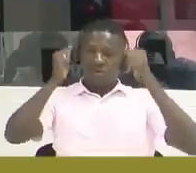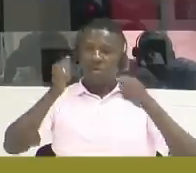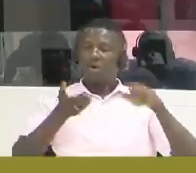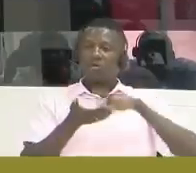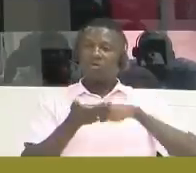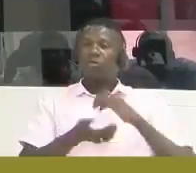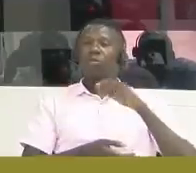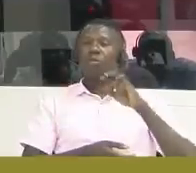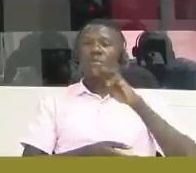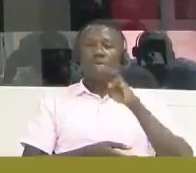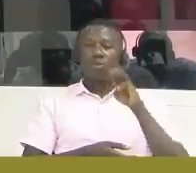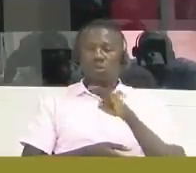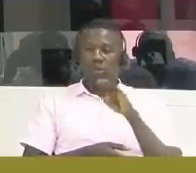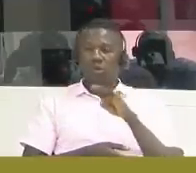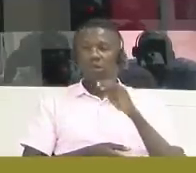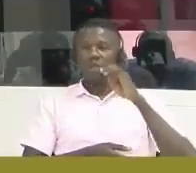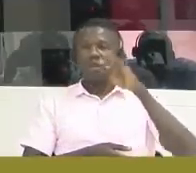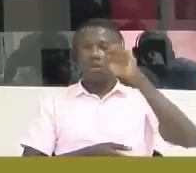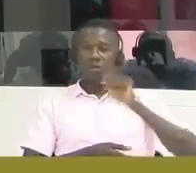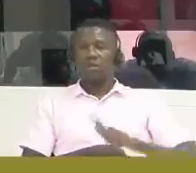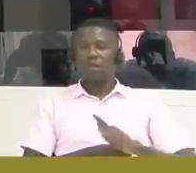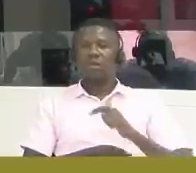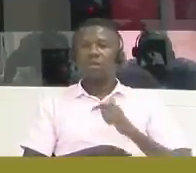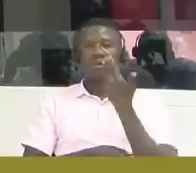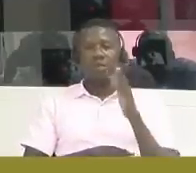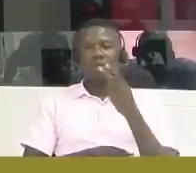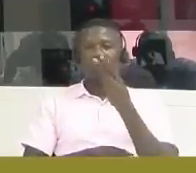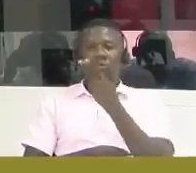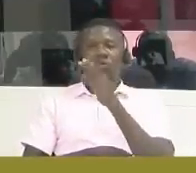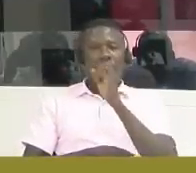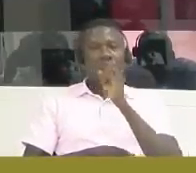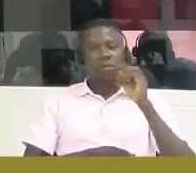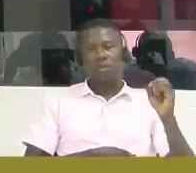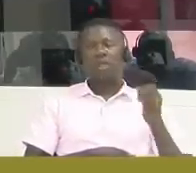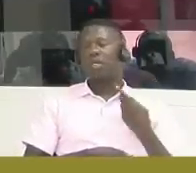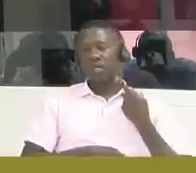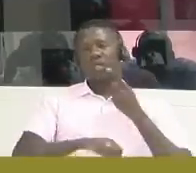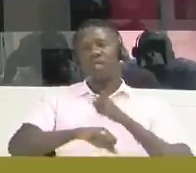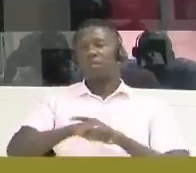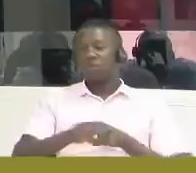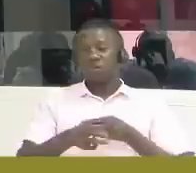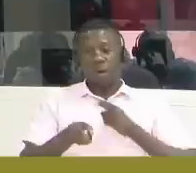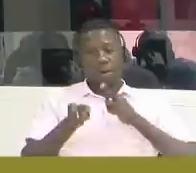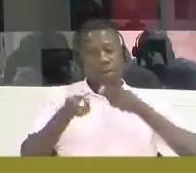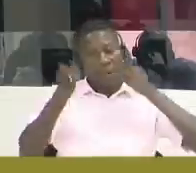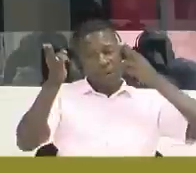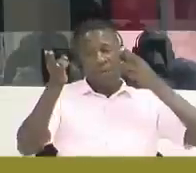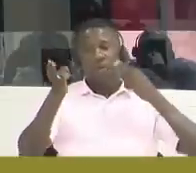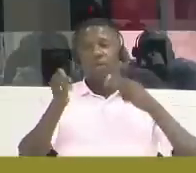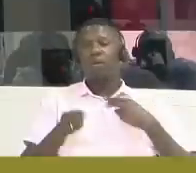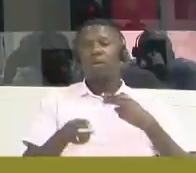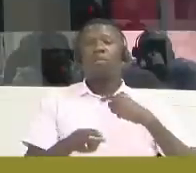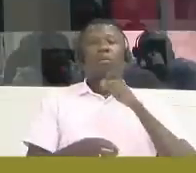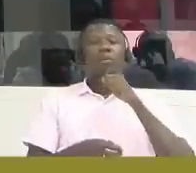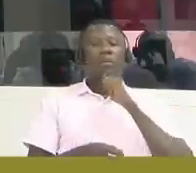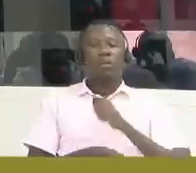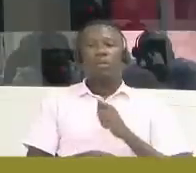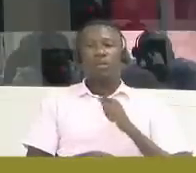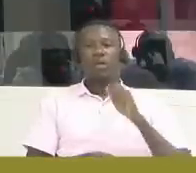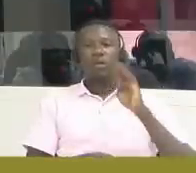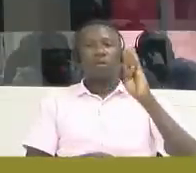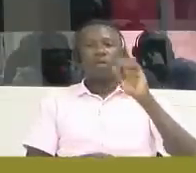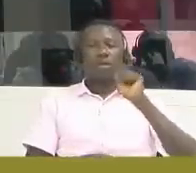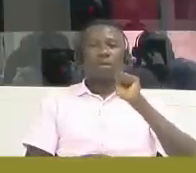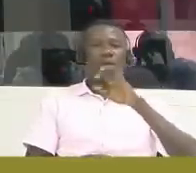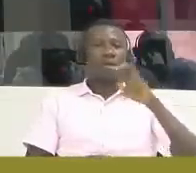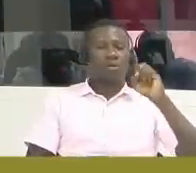April 10, 2000. At the time of the gunshot, Mr. Omar Barrow was wearing a